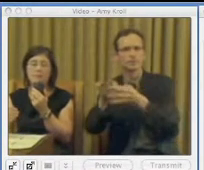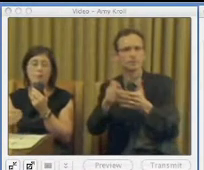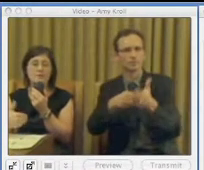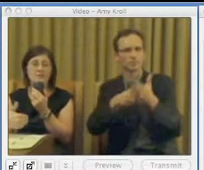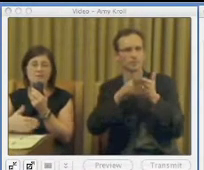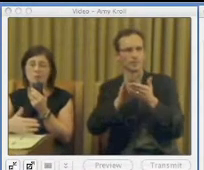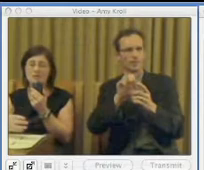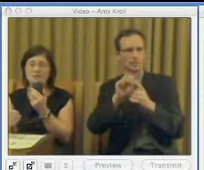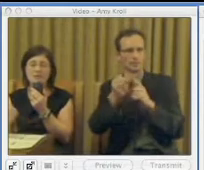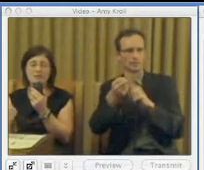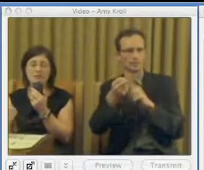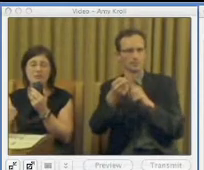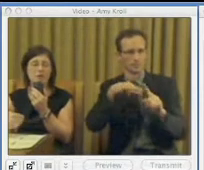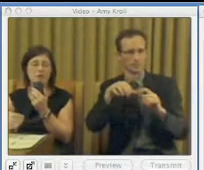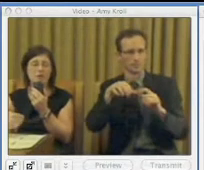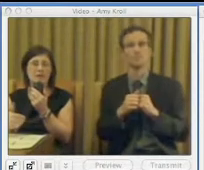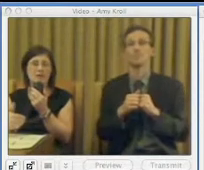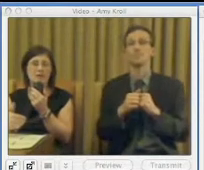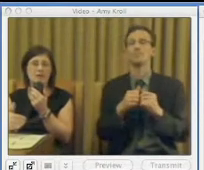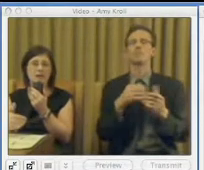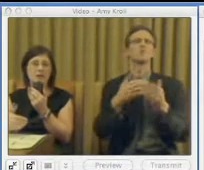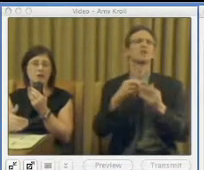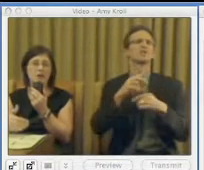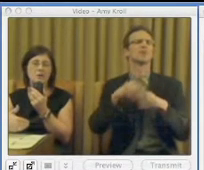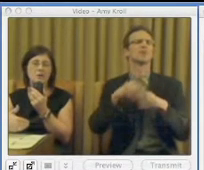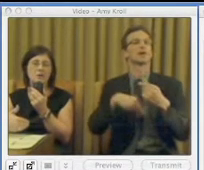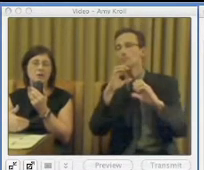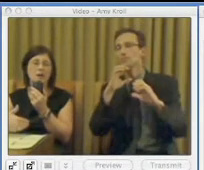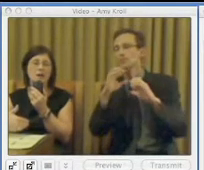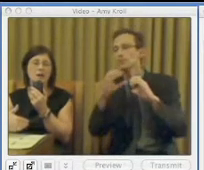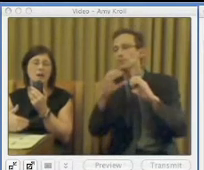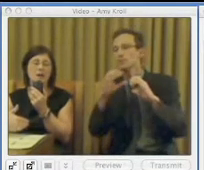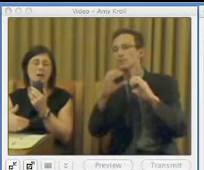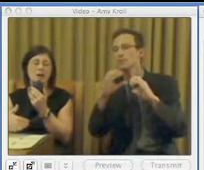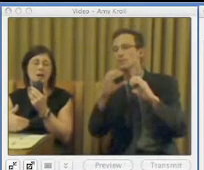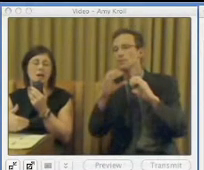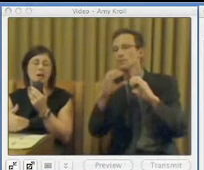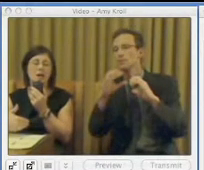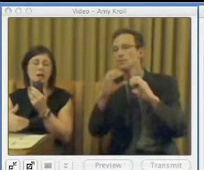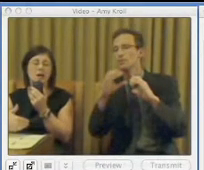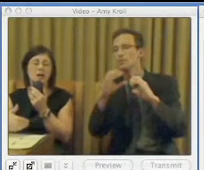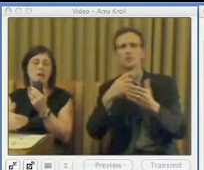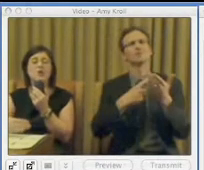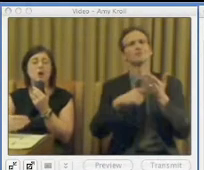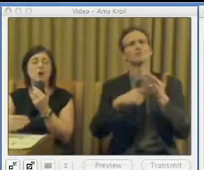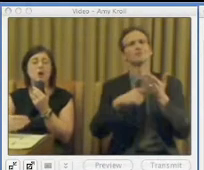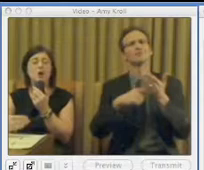In every form of discourse, in every form of communication, there are certain